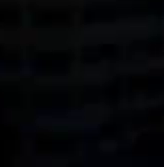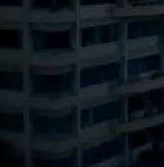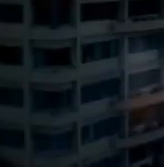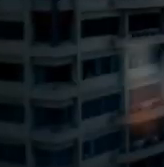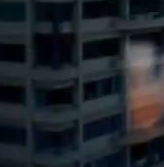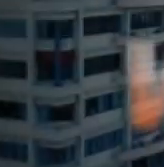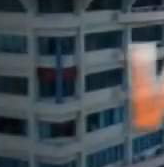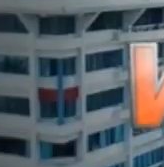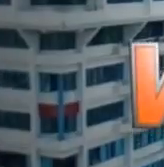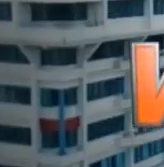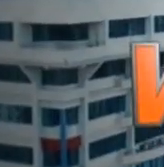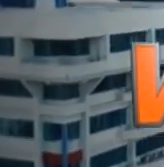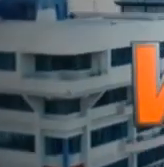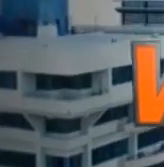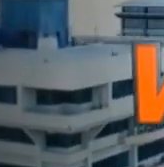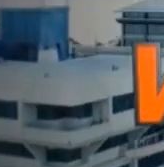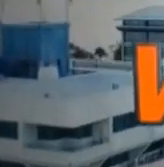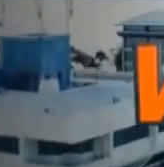draw.